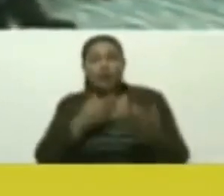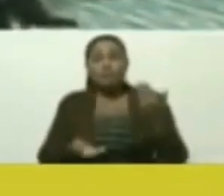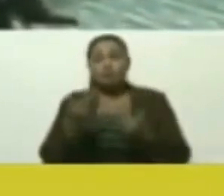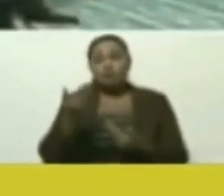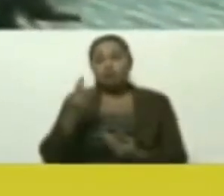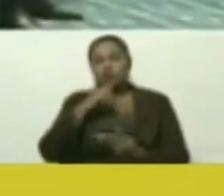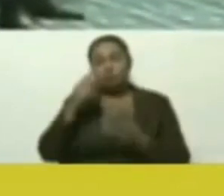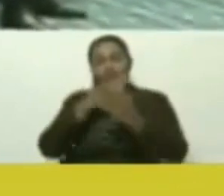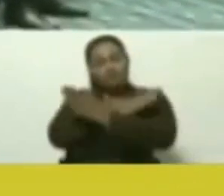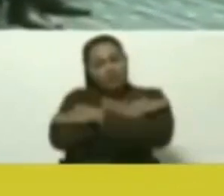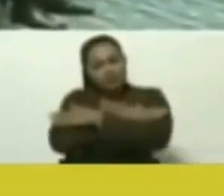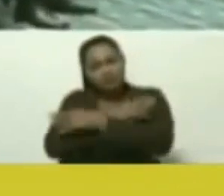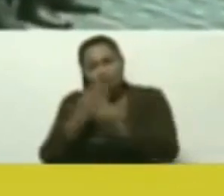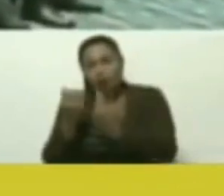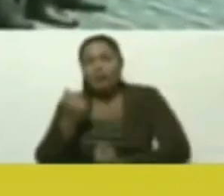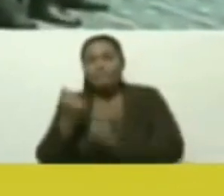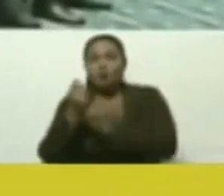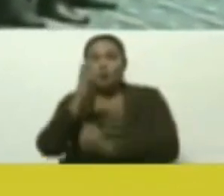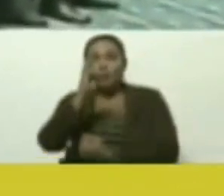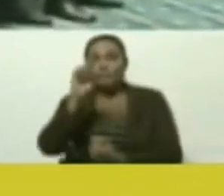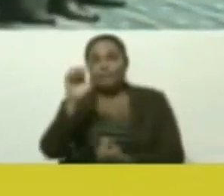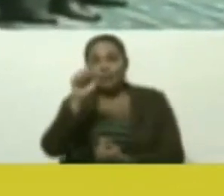I want to congratulate you for that.